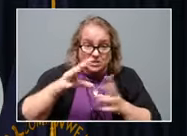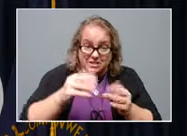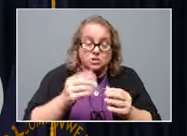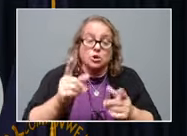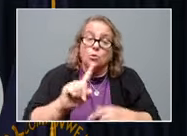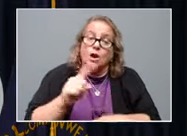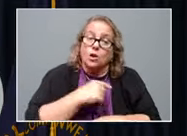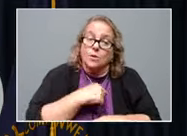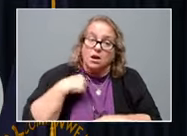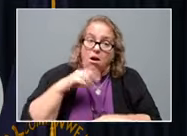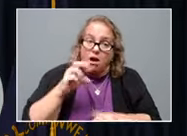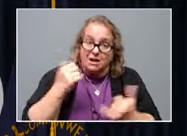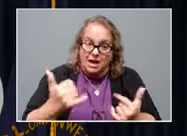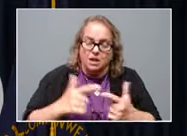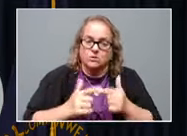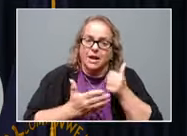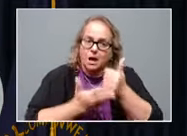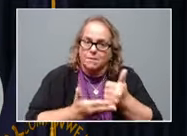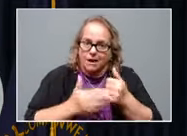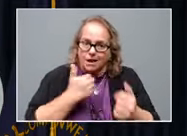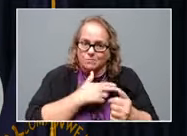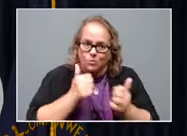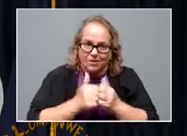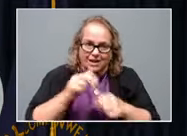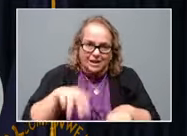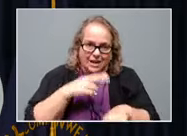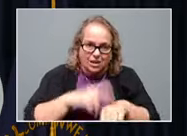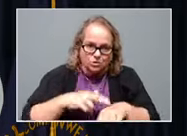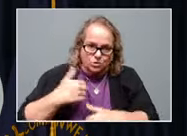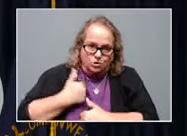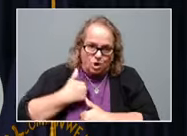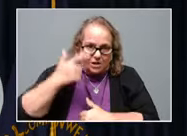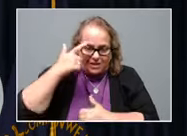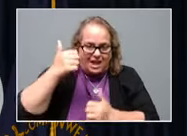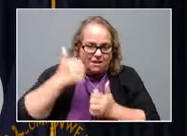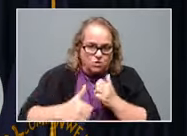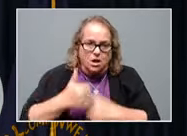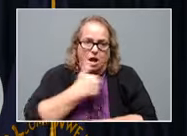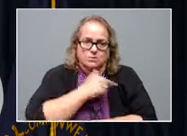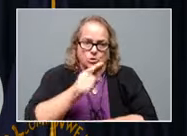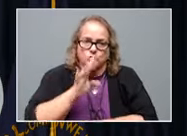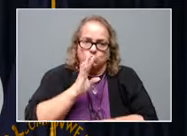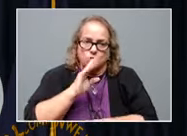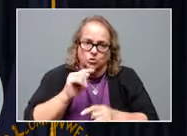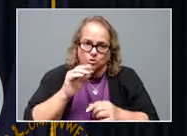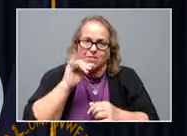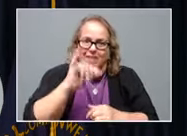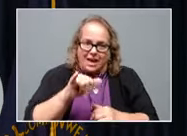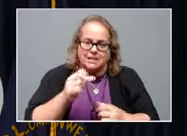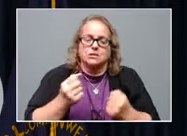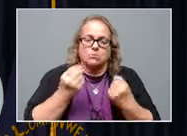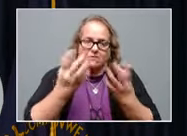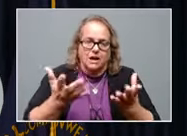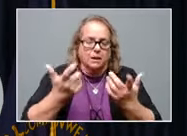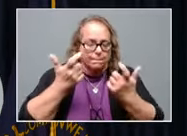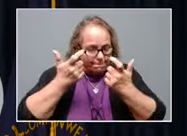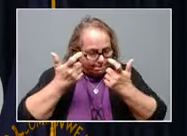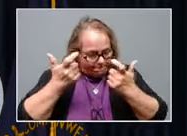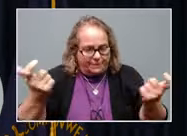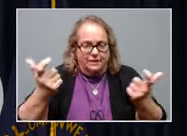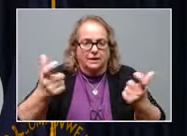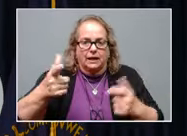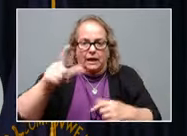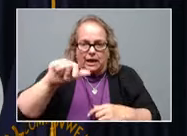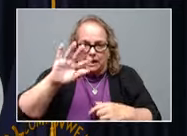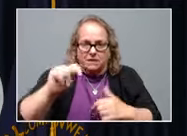aiding hospitals with National Guard, and I think every hospital you talk to is saying that's providing a huge lift, and that's providing a huge lift